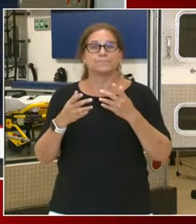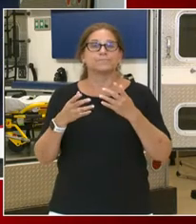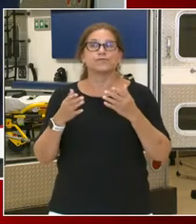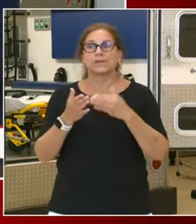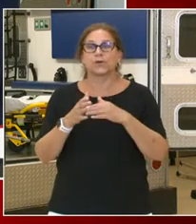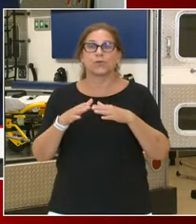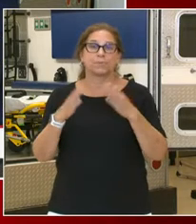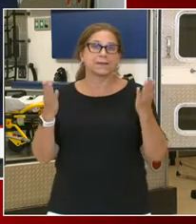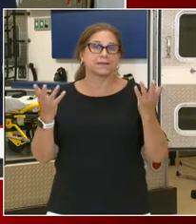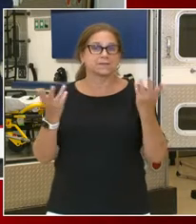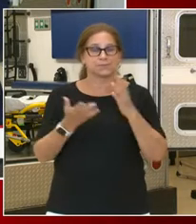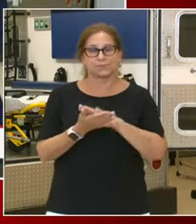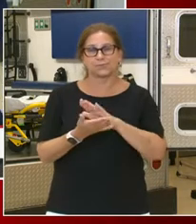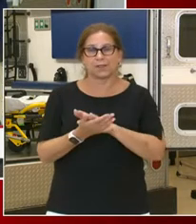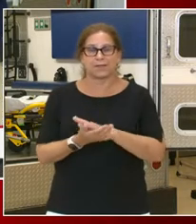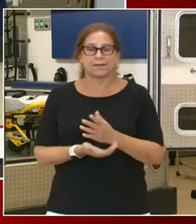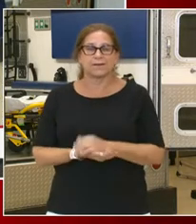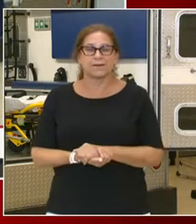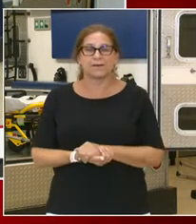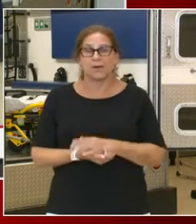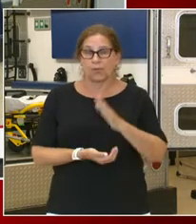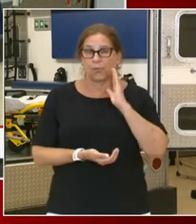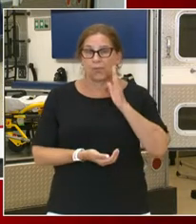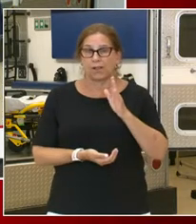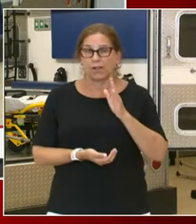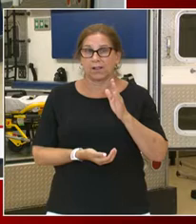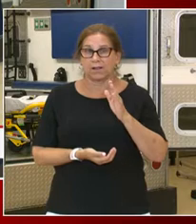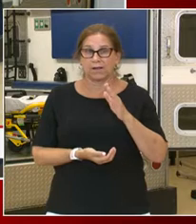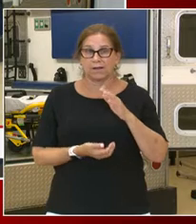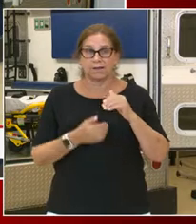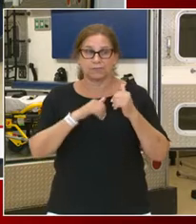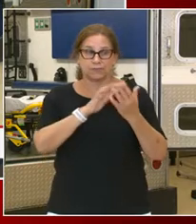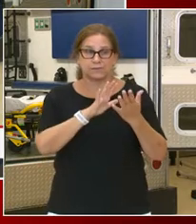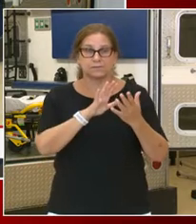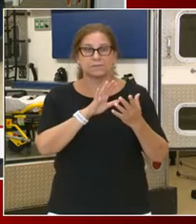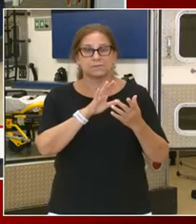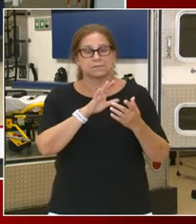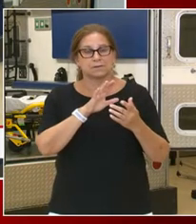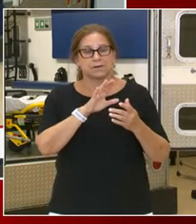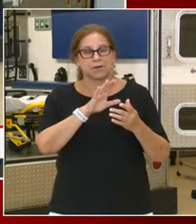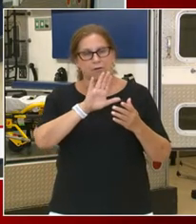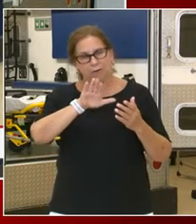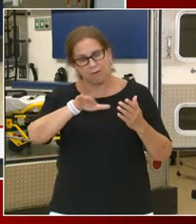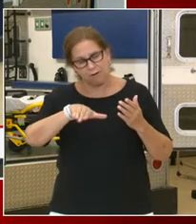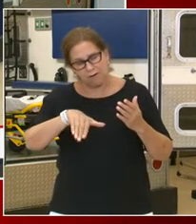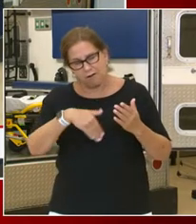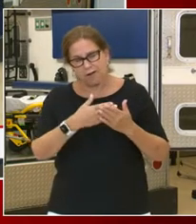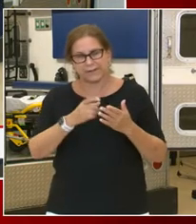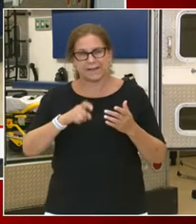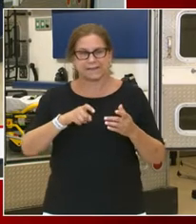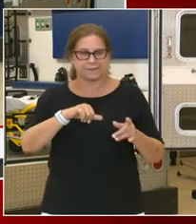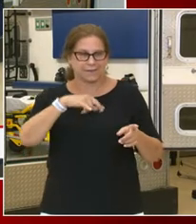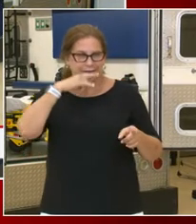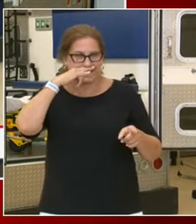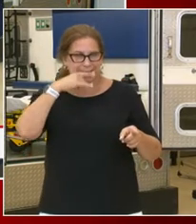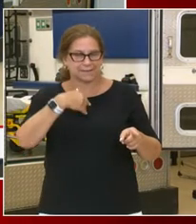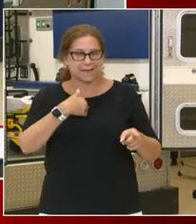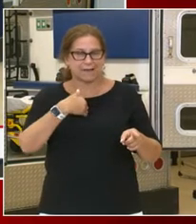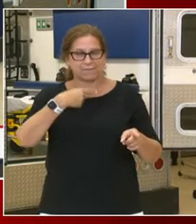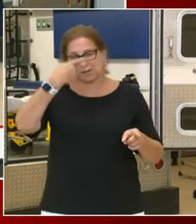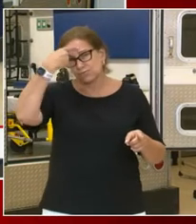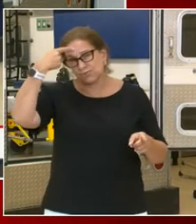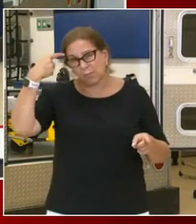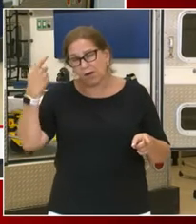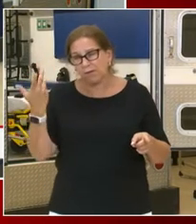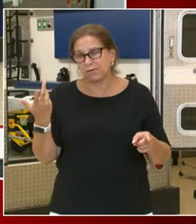the trauma that so many of our students have experienced over the past year. And so the Chancellor alluded to this a little bit about what they're doing